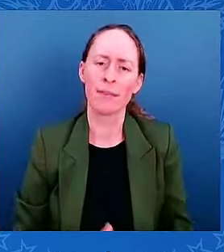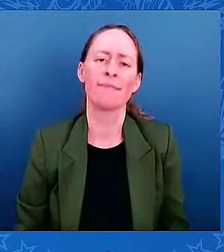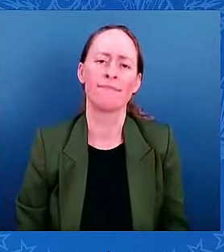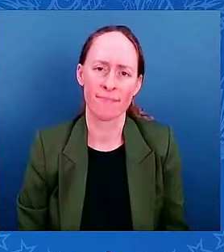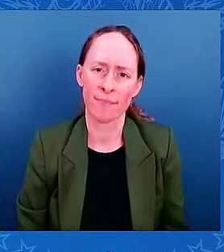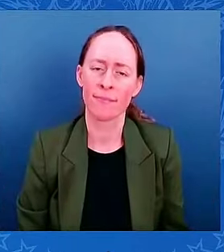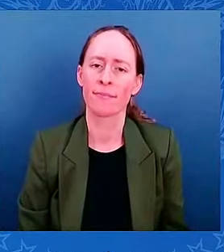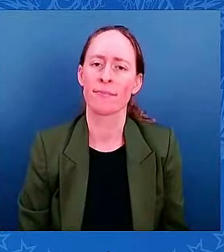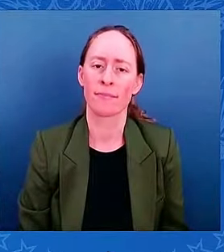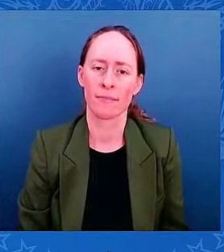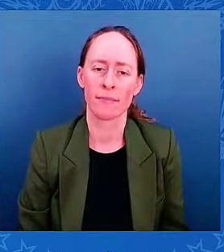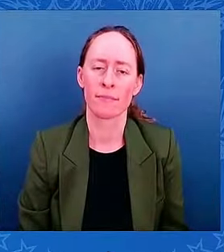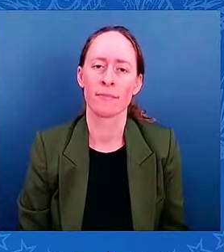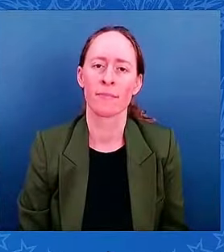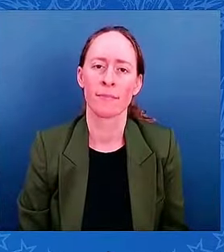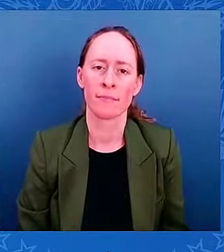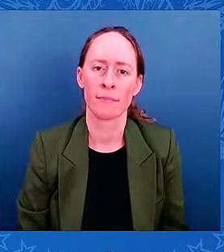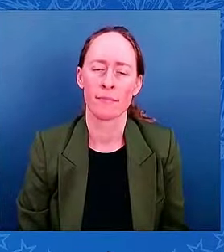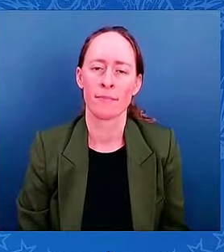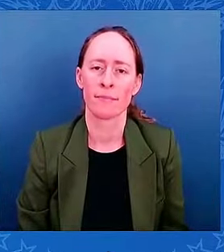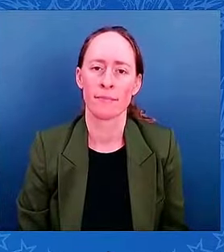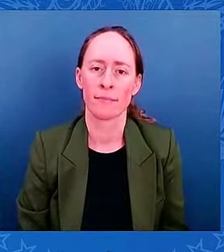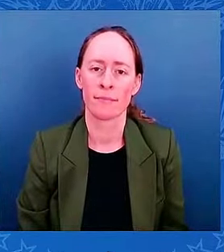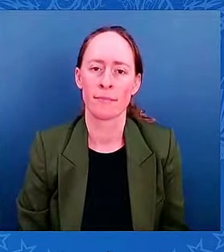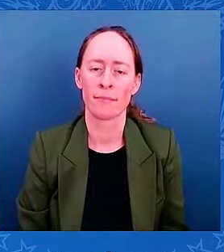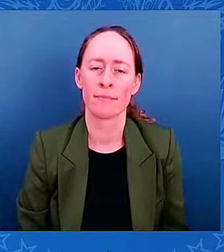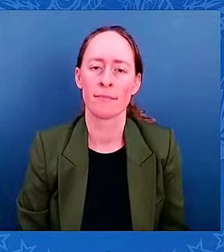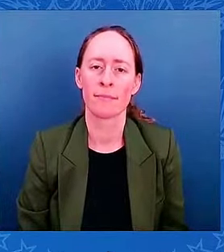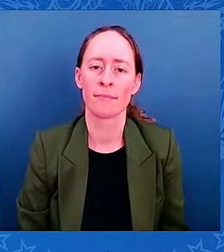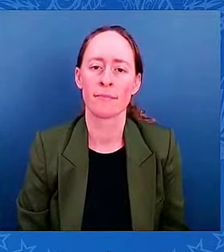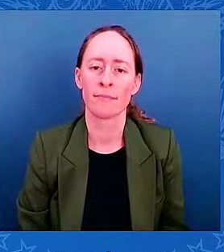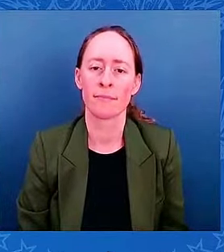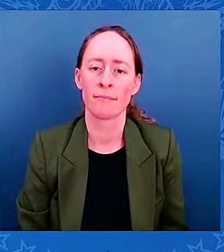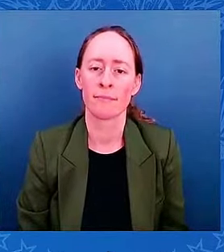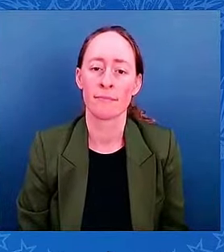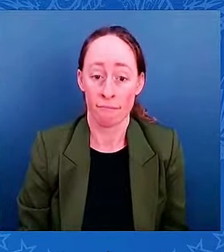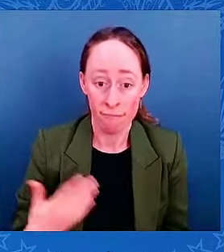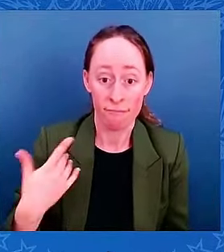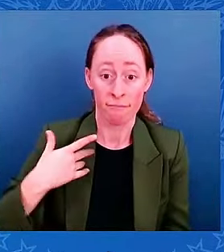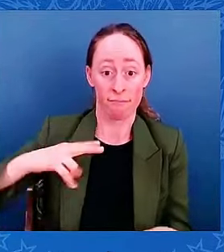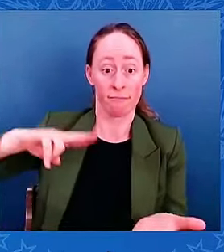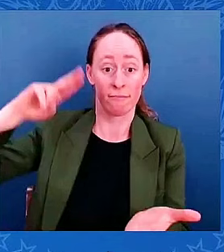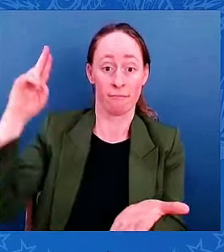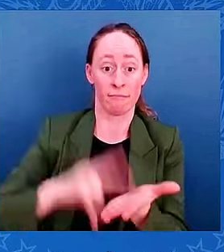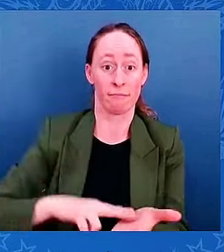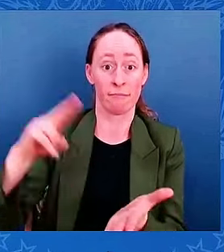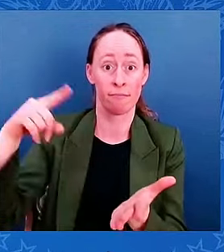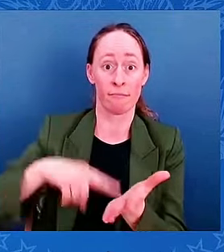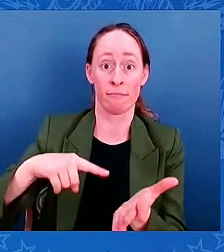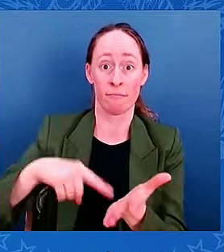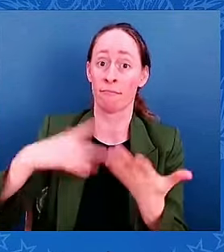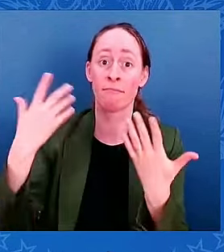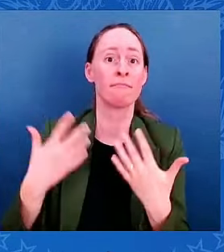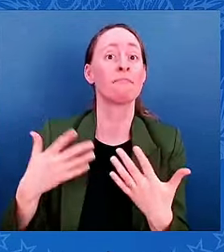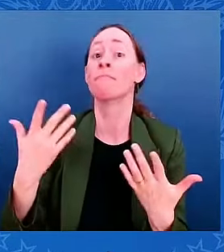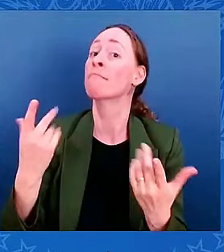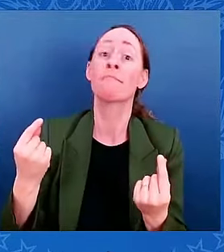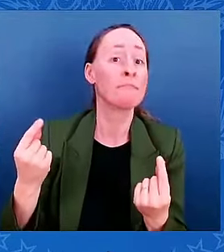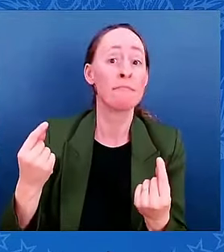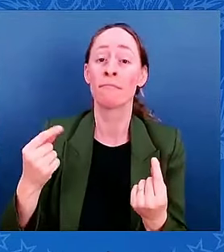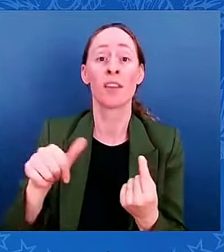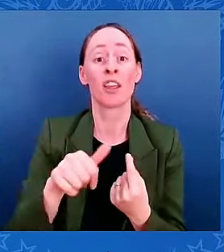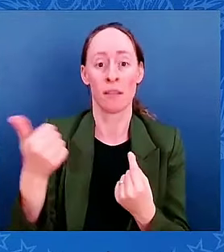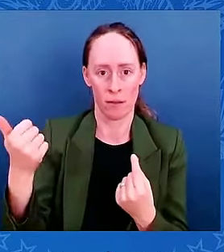Yeah. With today's executive order, Kamala and I are setting a policy across the board in the support of good job